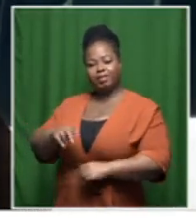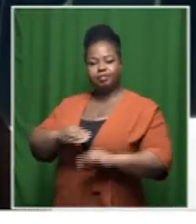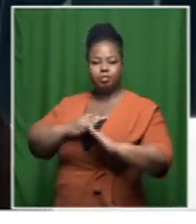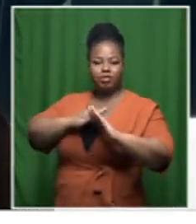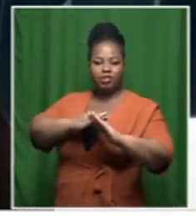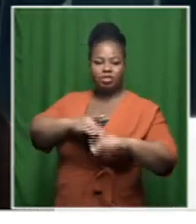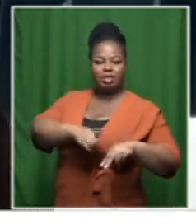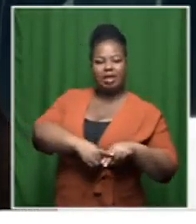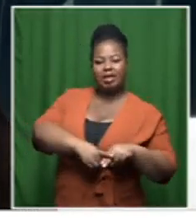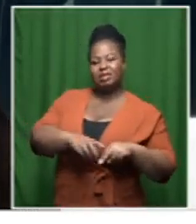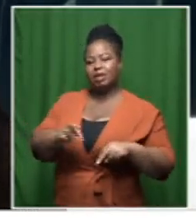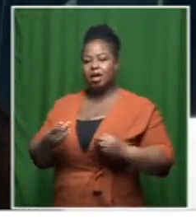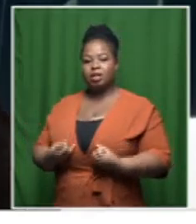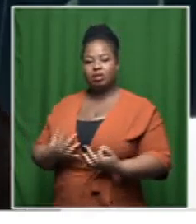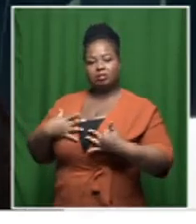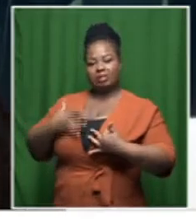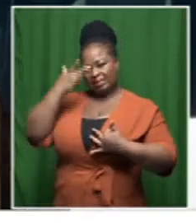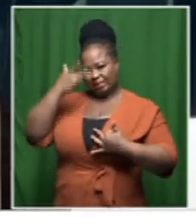which is now